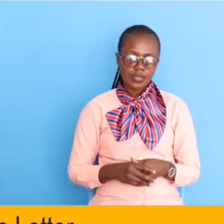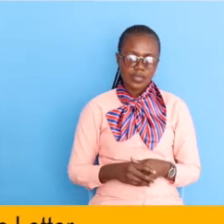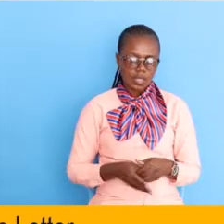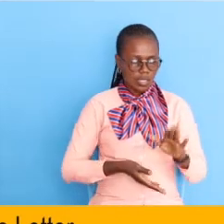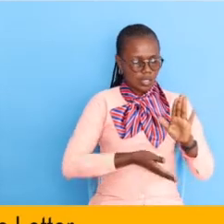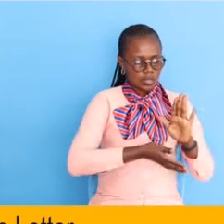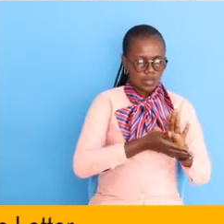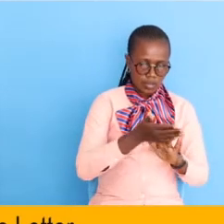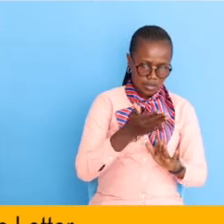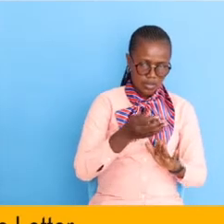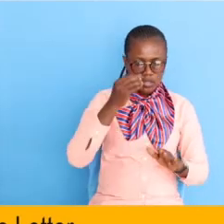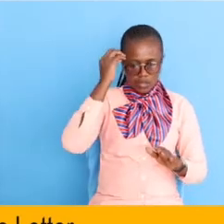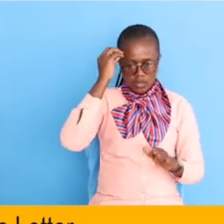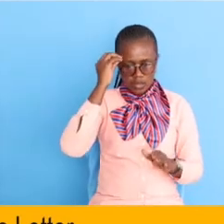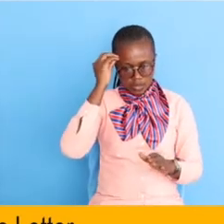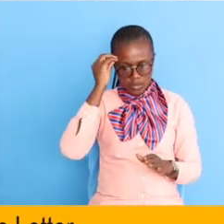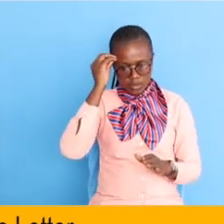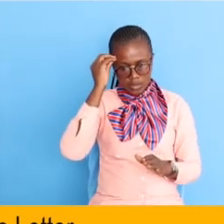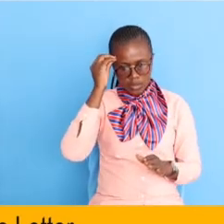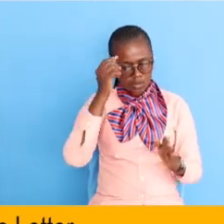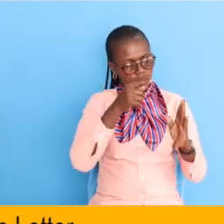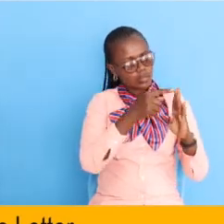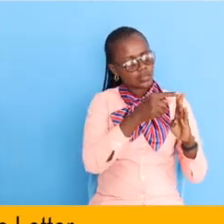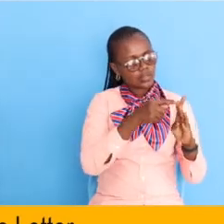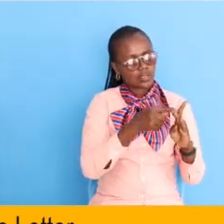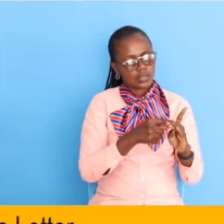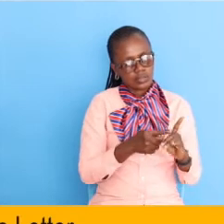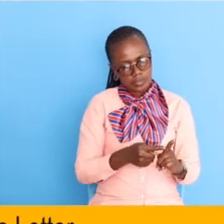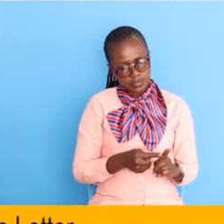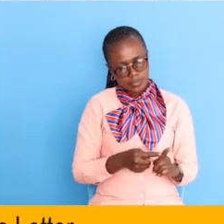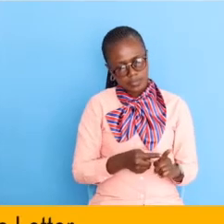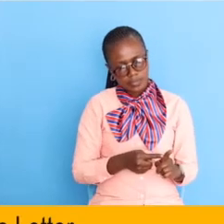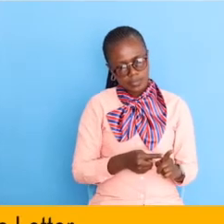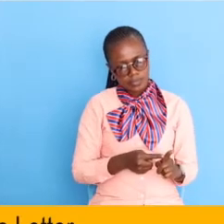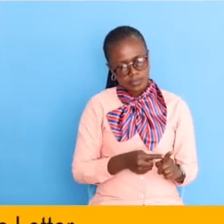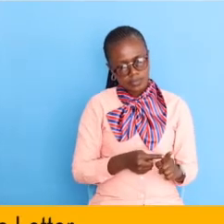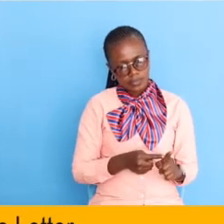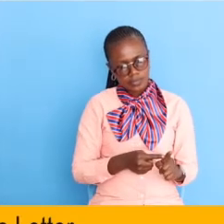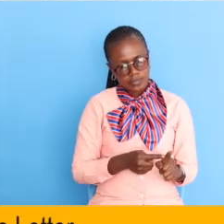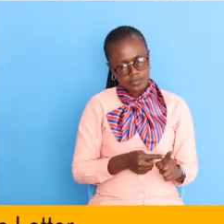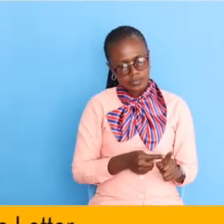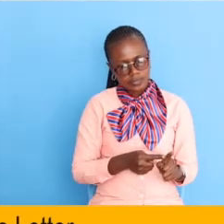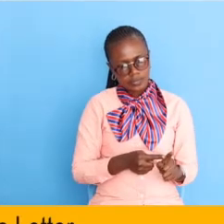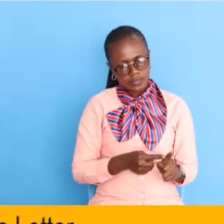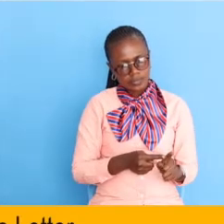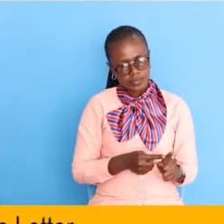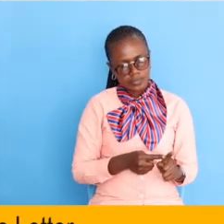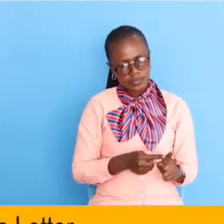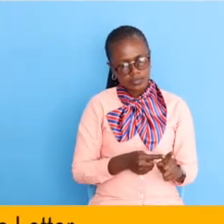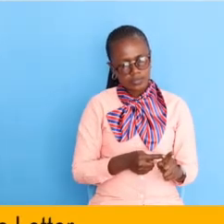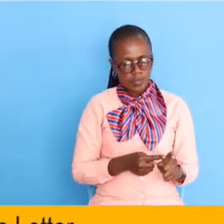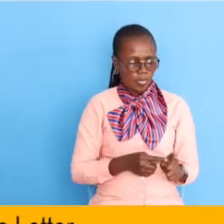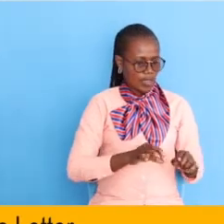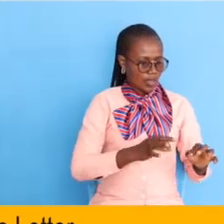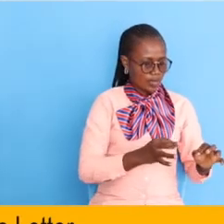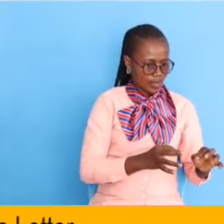of all has to think about the date. So if we are to think about how we can see the